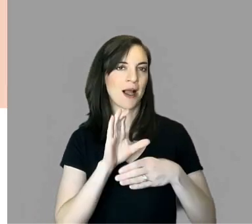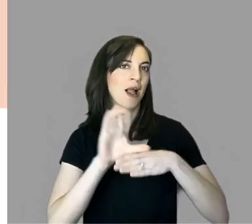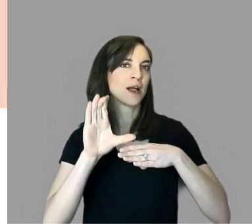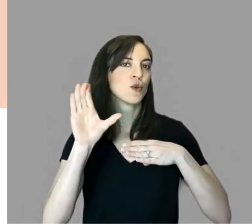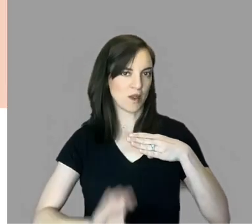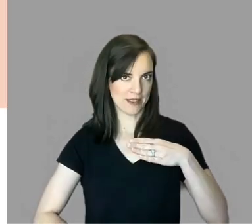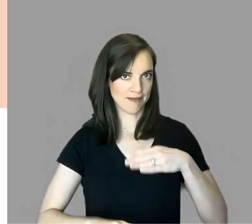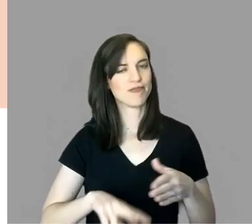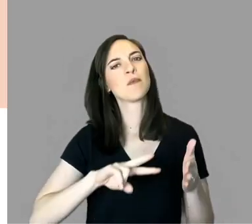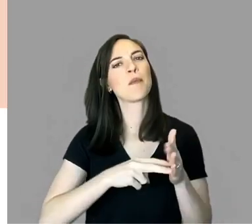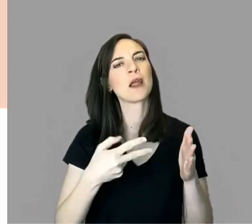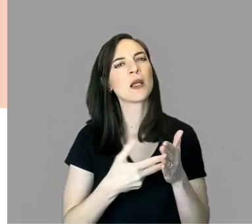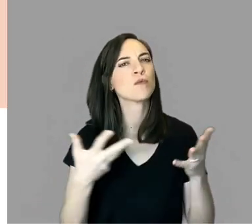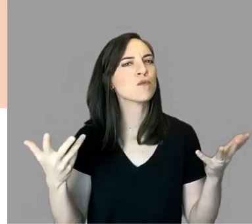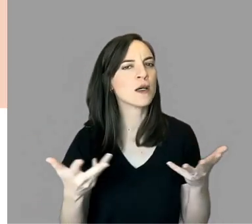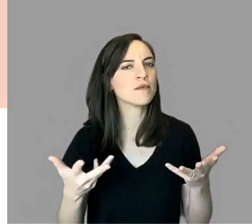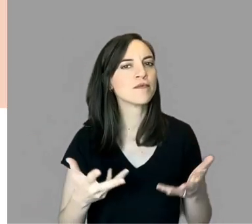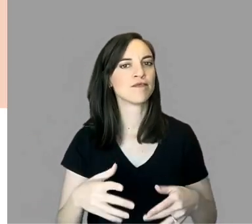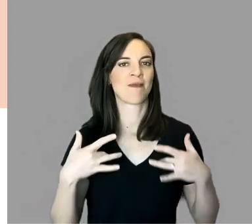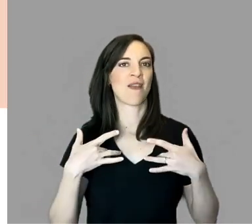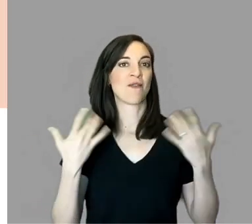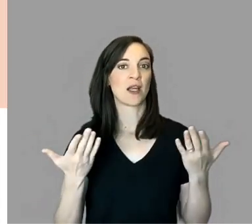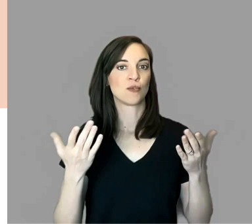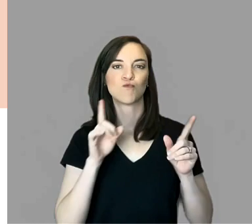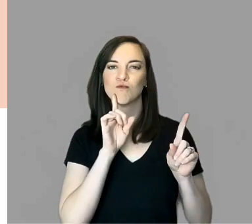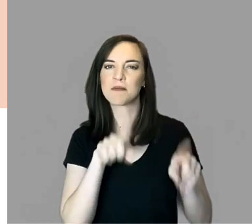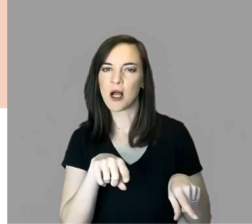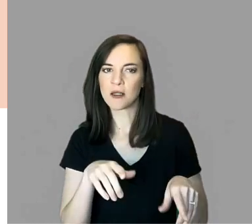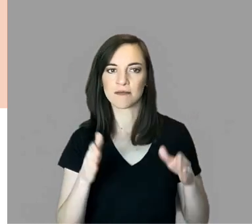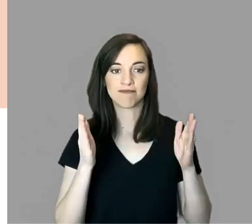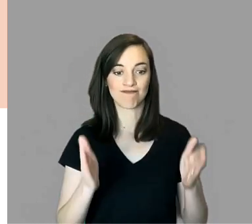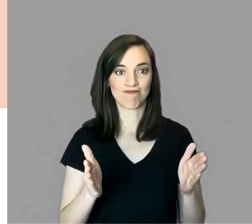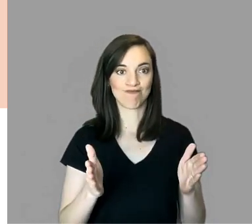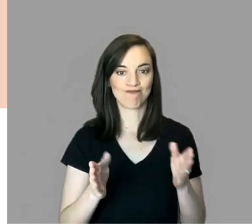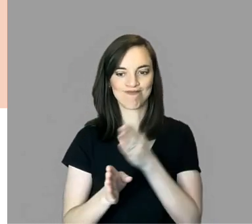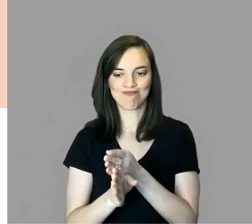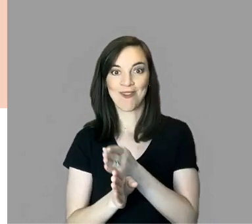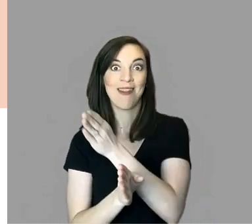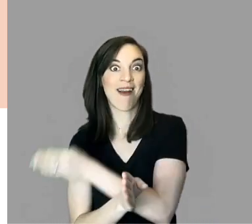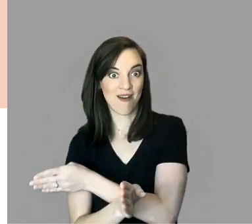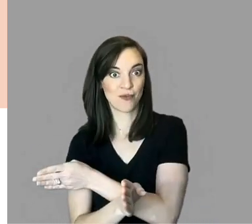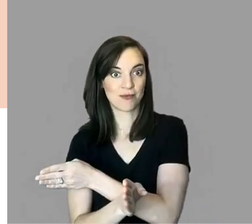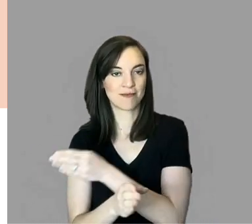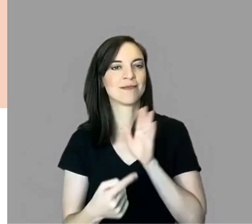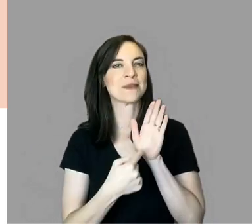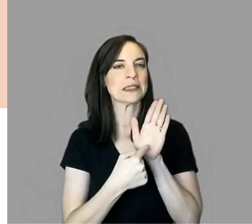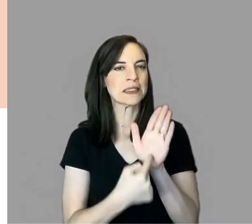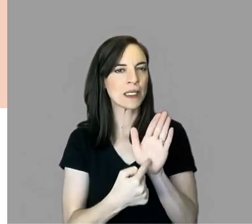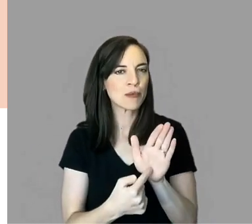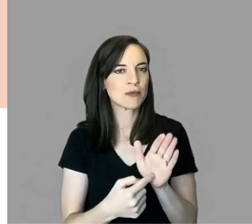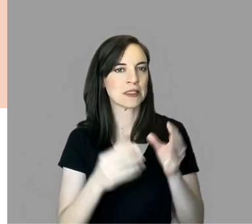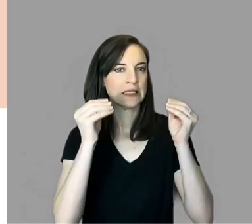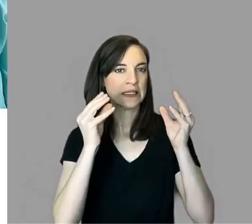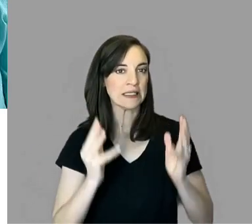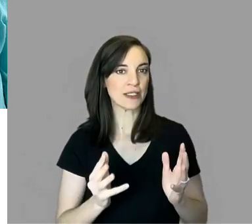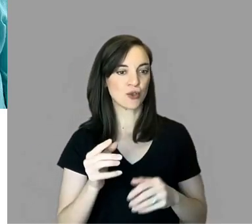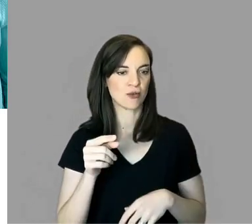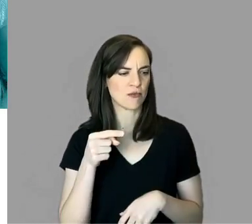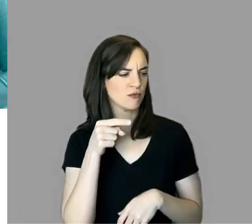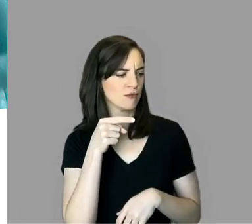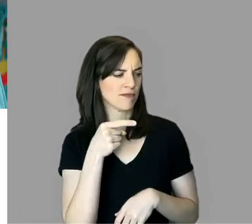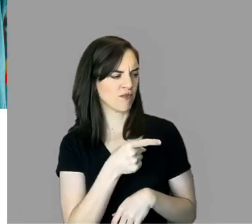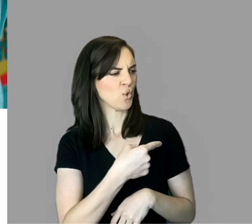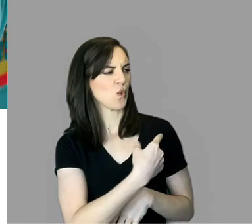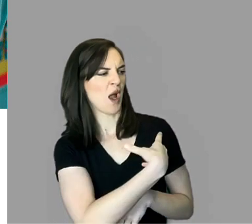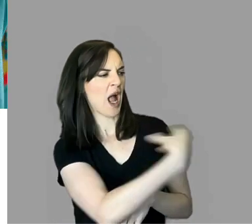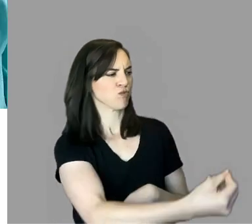C. Consequence. The consequence is the event or response that follows the behavior. For example, the teacher